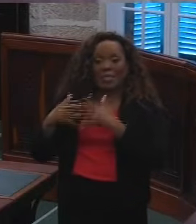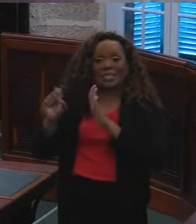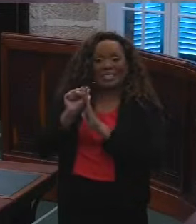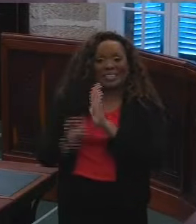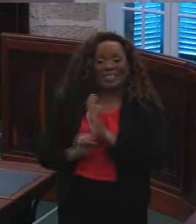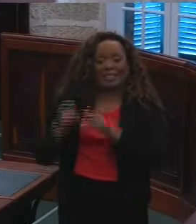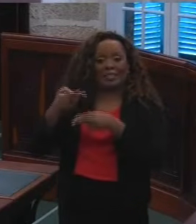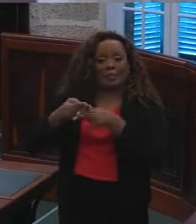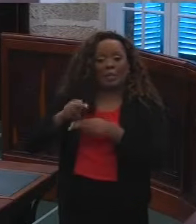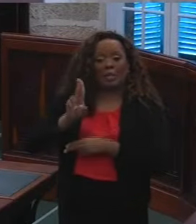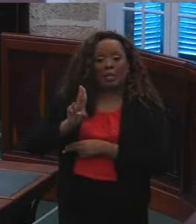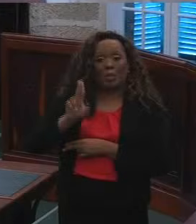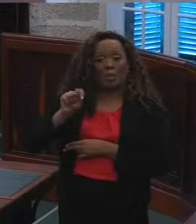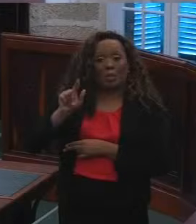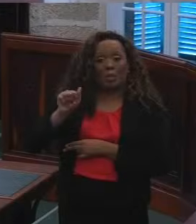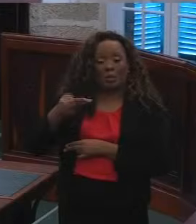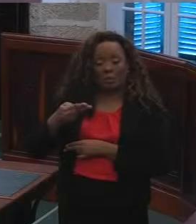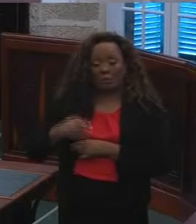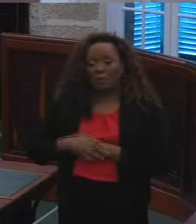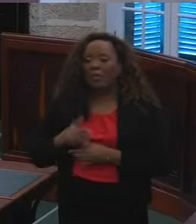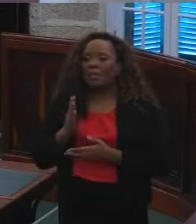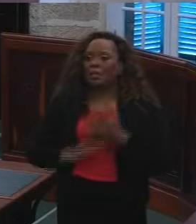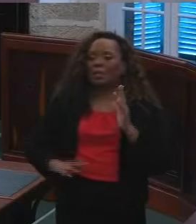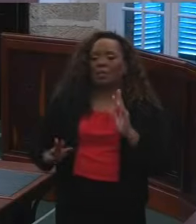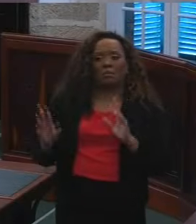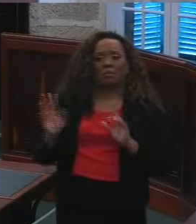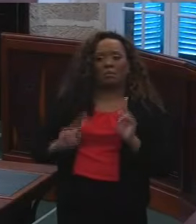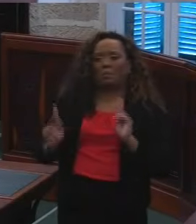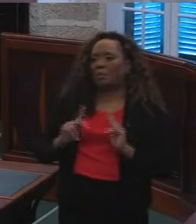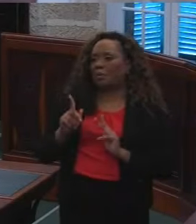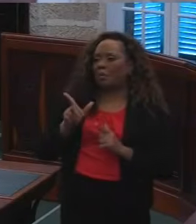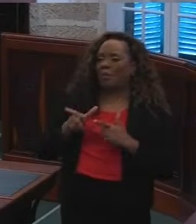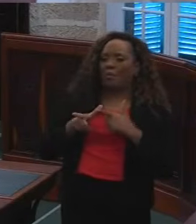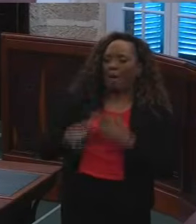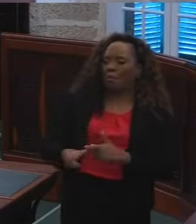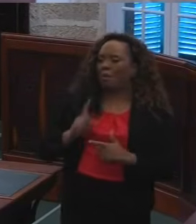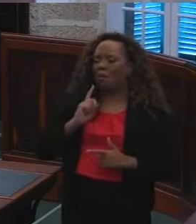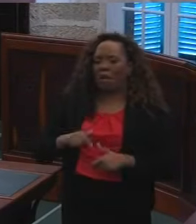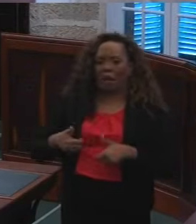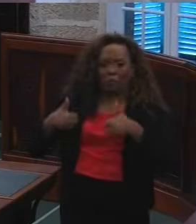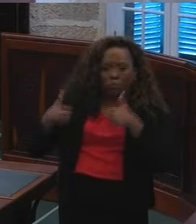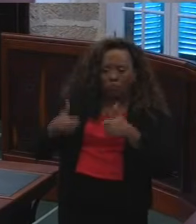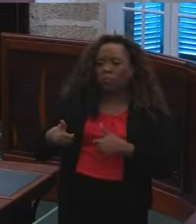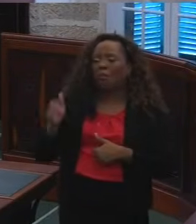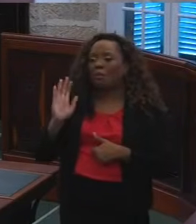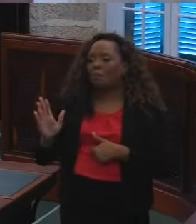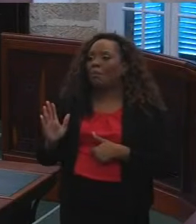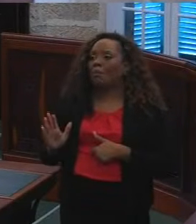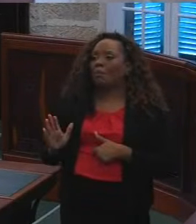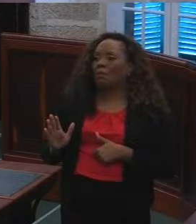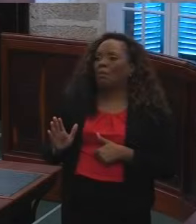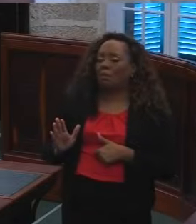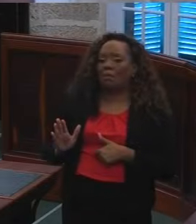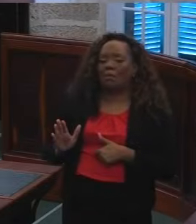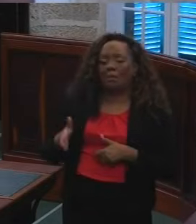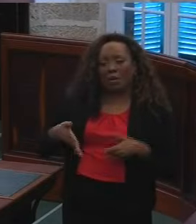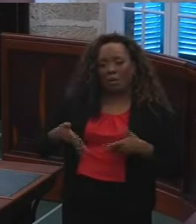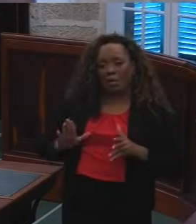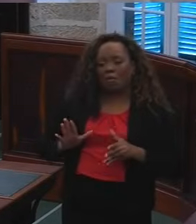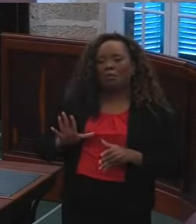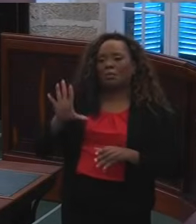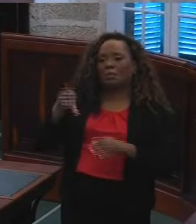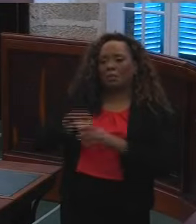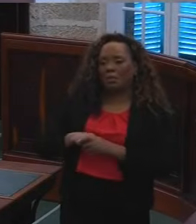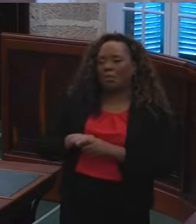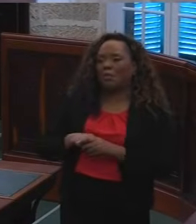that those persons who would have performed commendably would be allowed with government's help to be part of